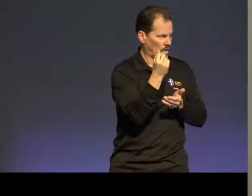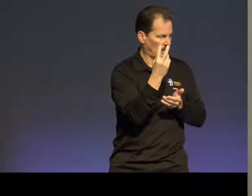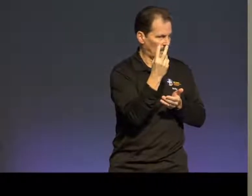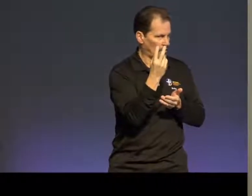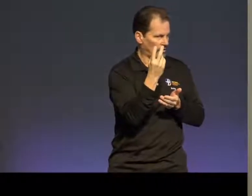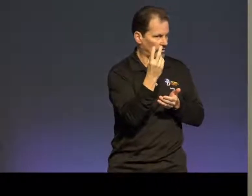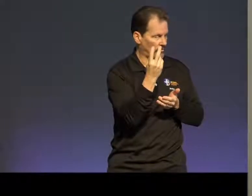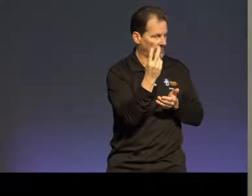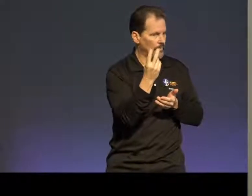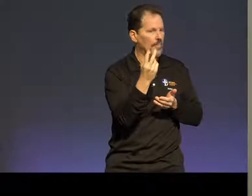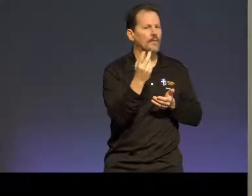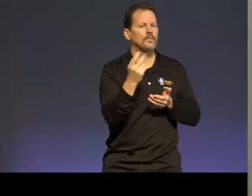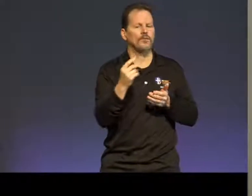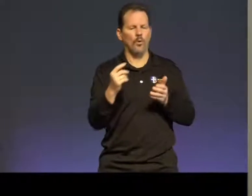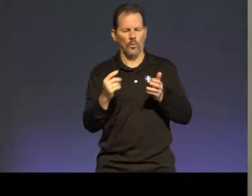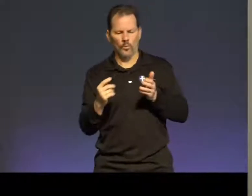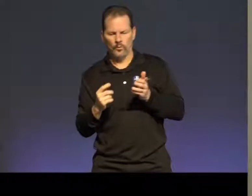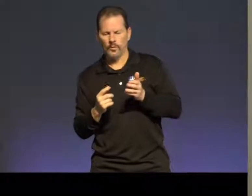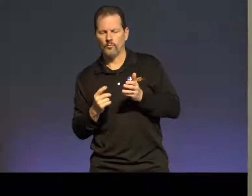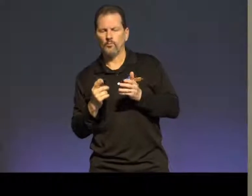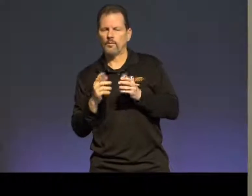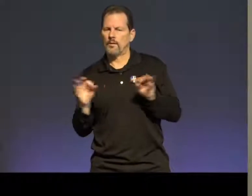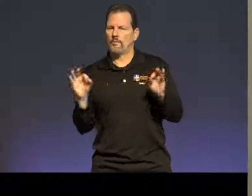Subtext, don't talk yourself out of God's plan.